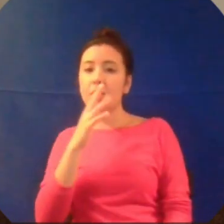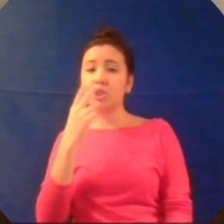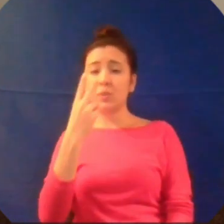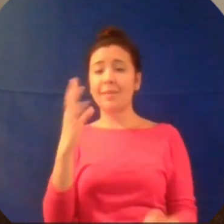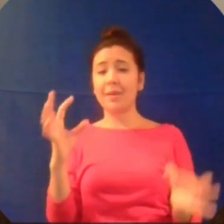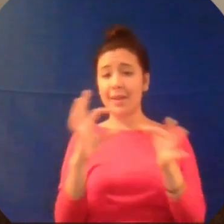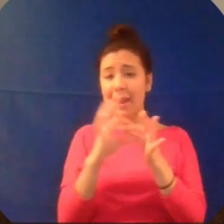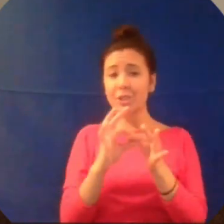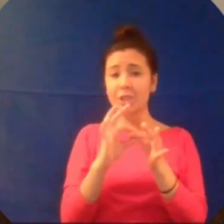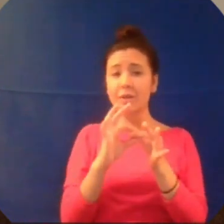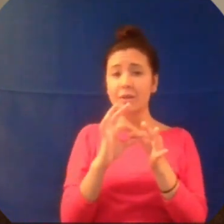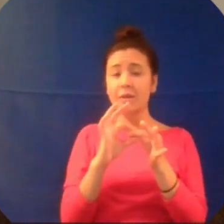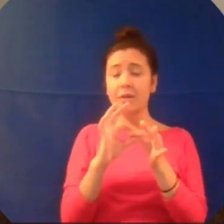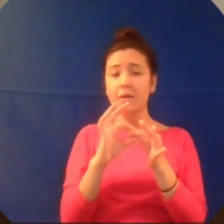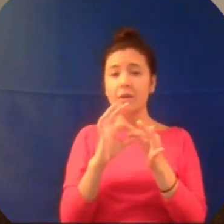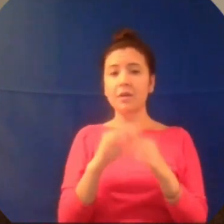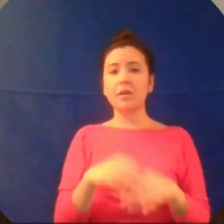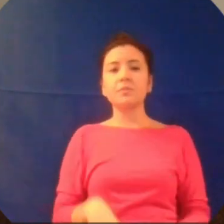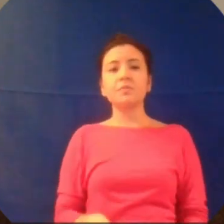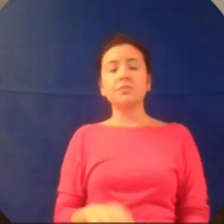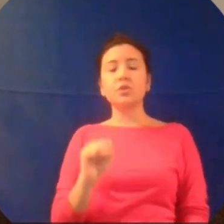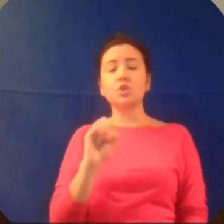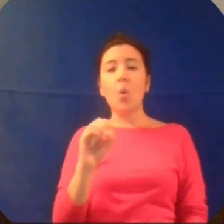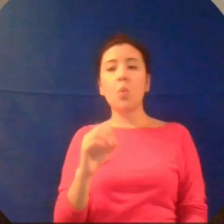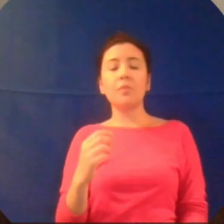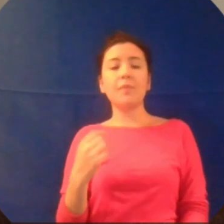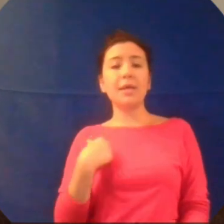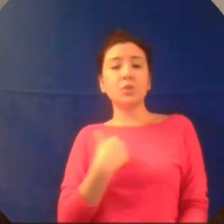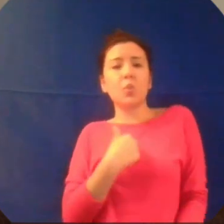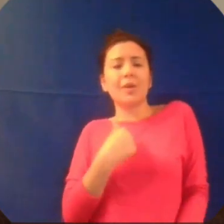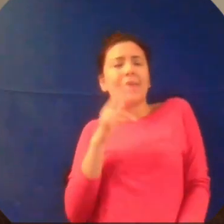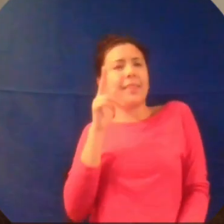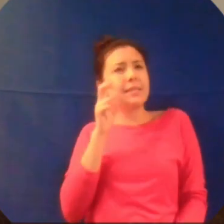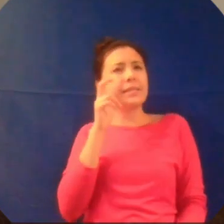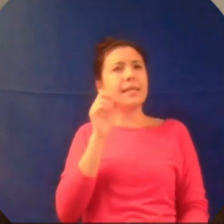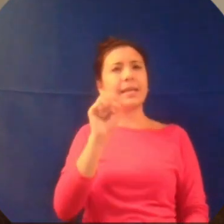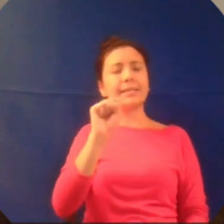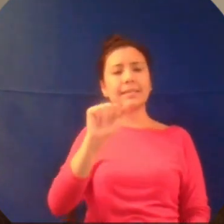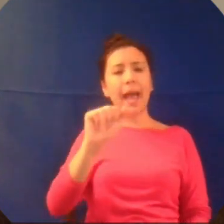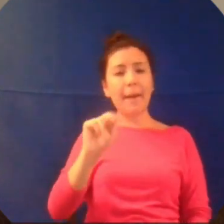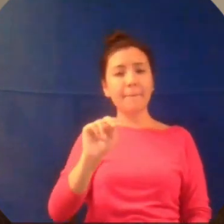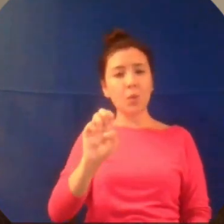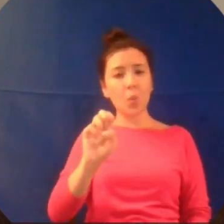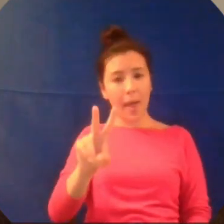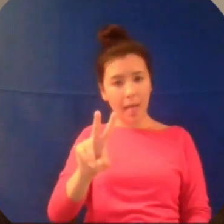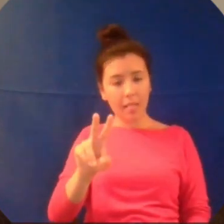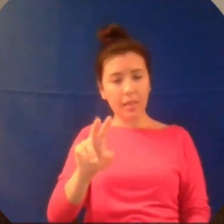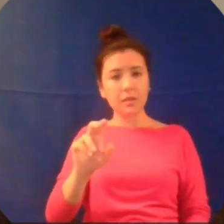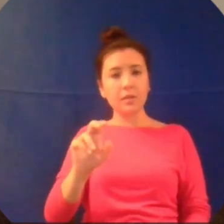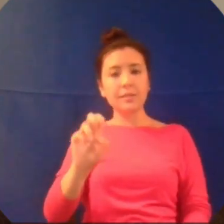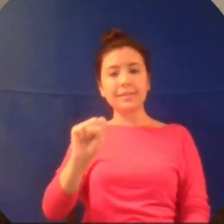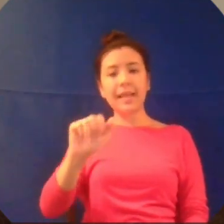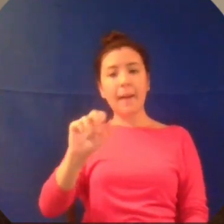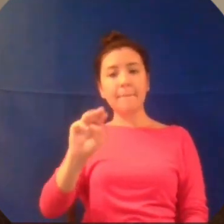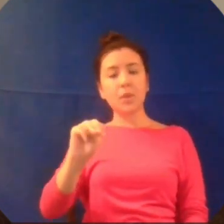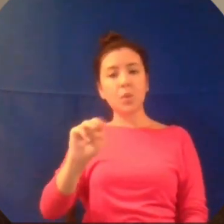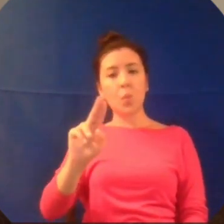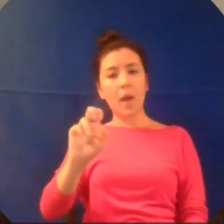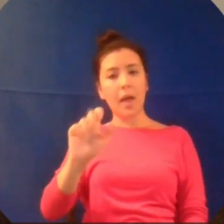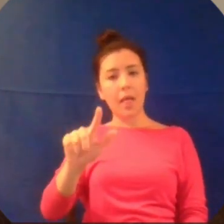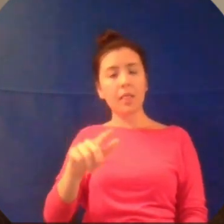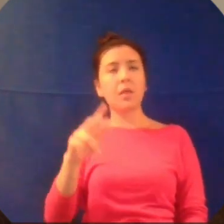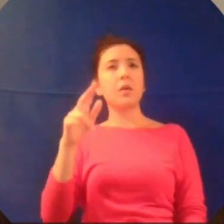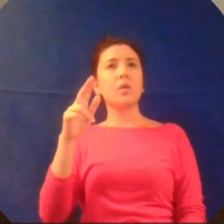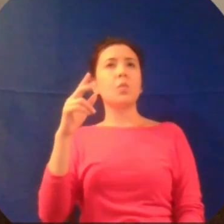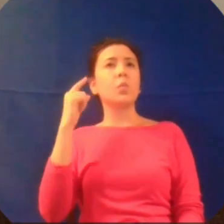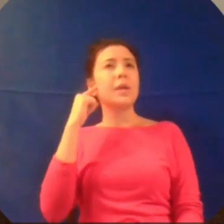connection? So as we're hearing about that in Samuel, we need to connect that with all those thousands of years later when Mary